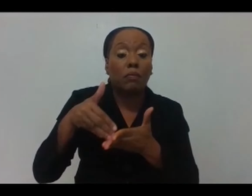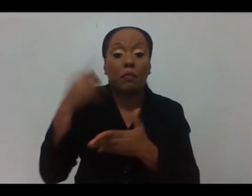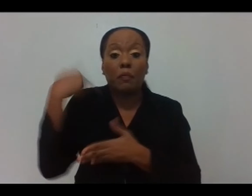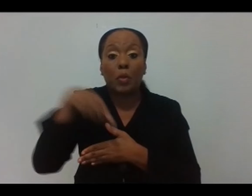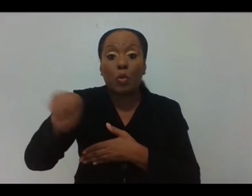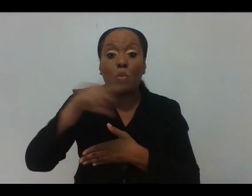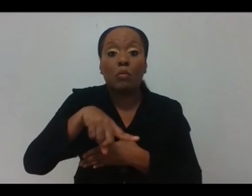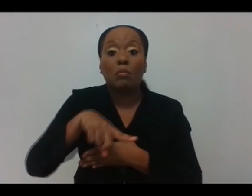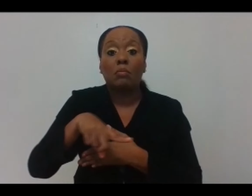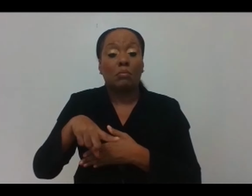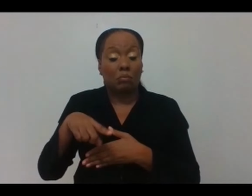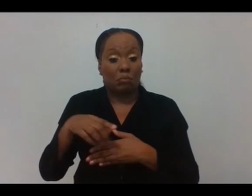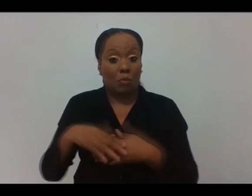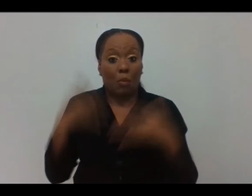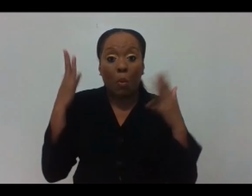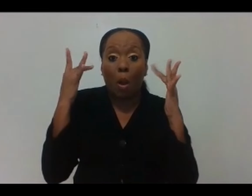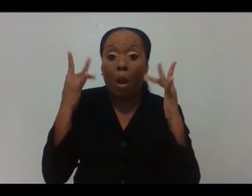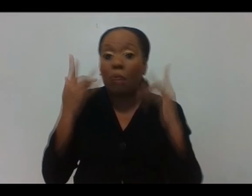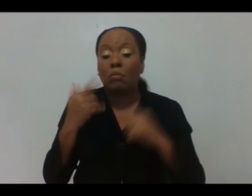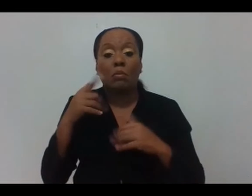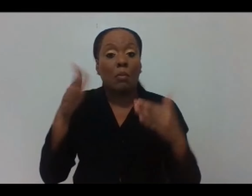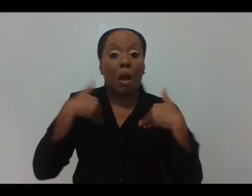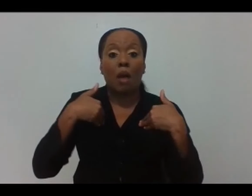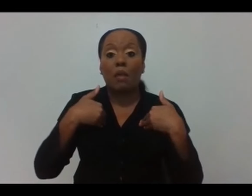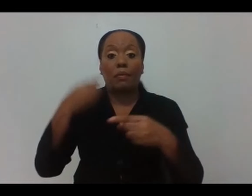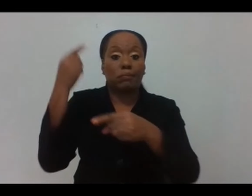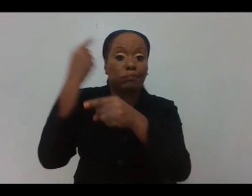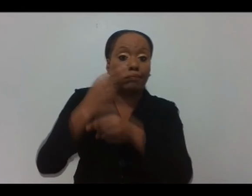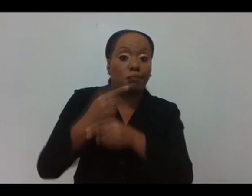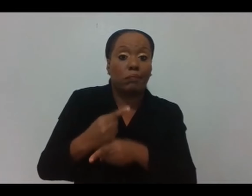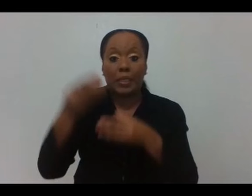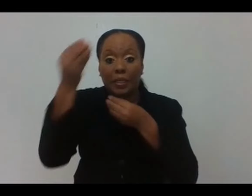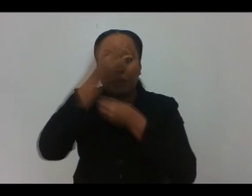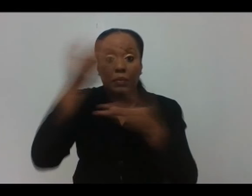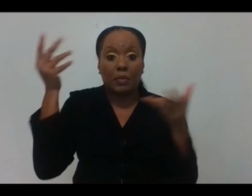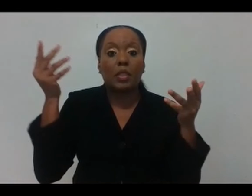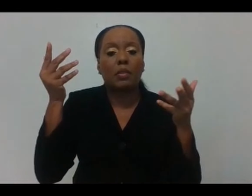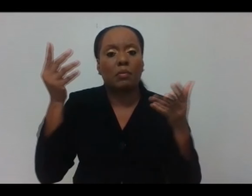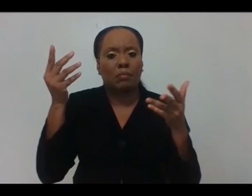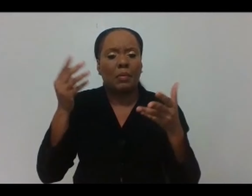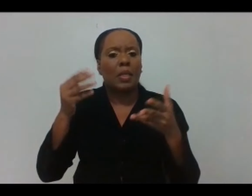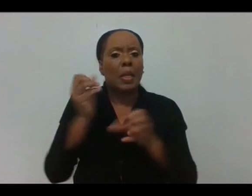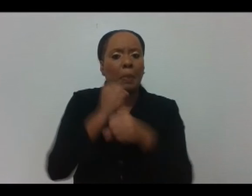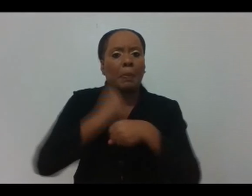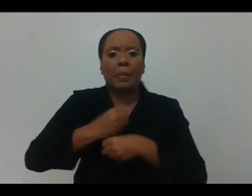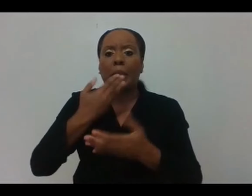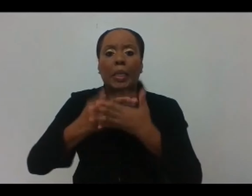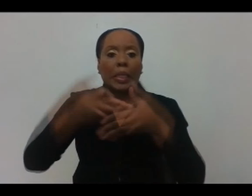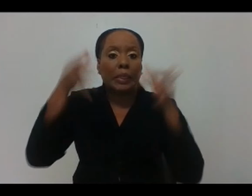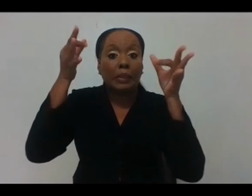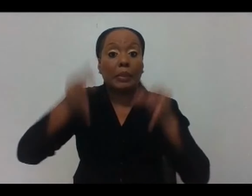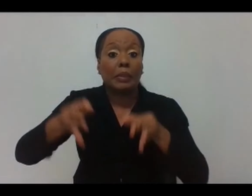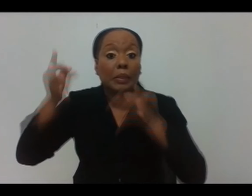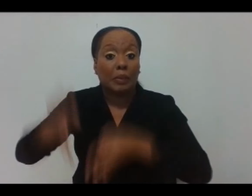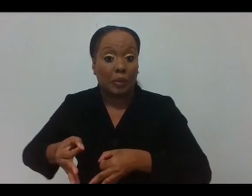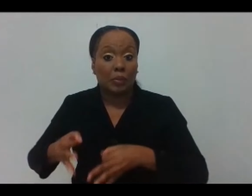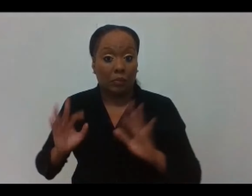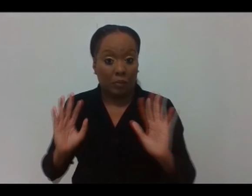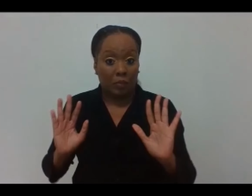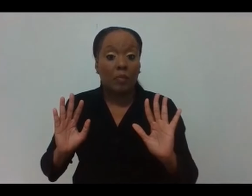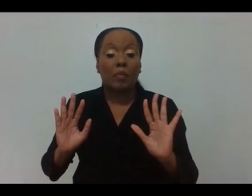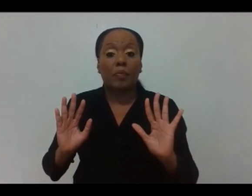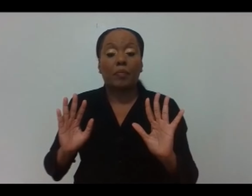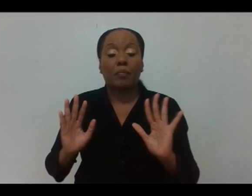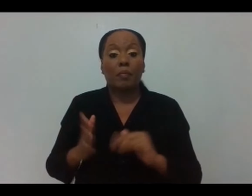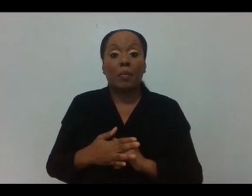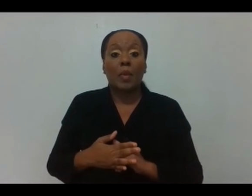updates as possible so that you have the most accurate and timely information on which to base your decisions. I